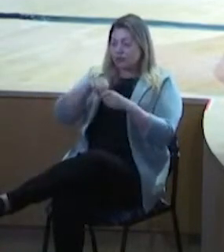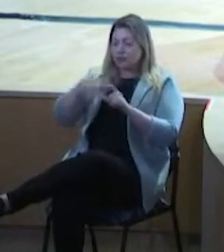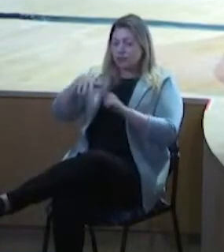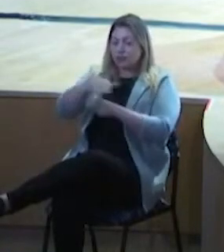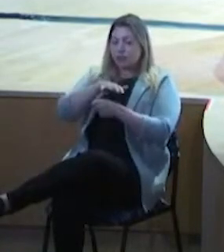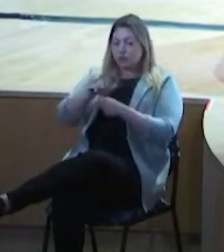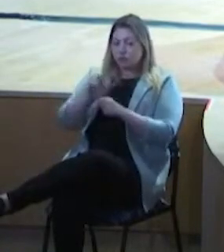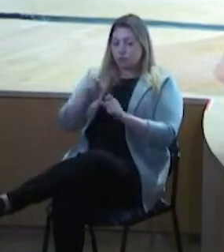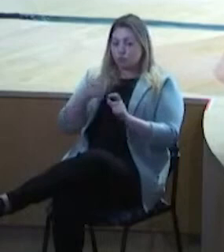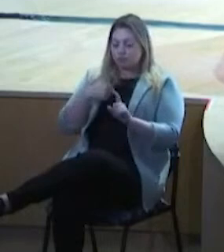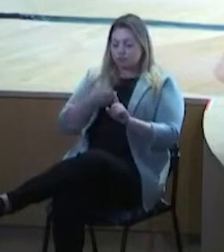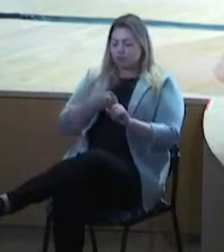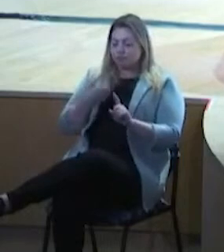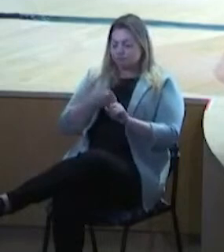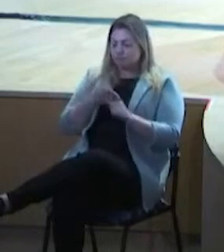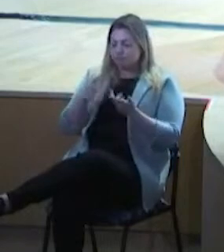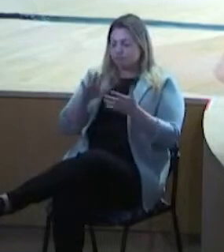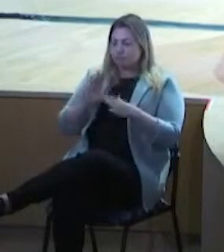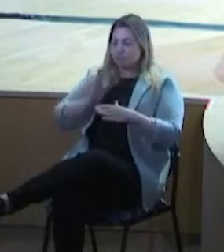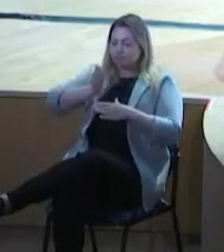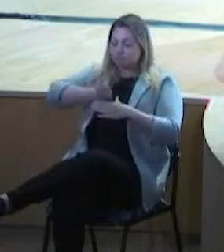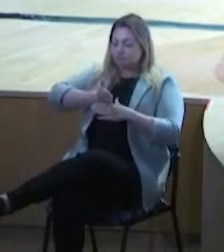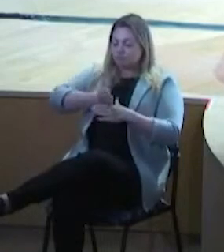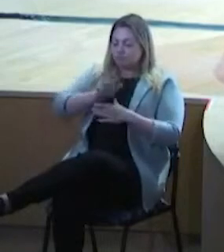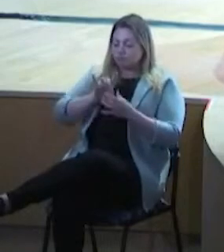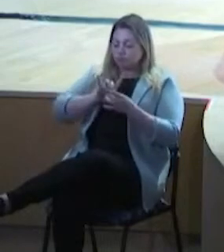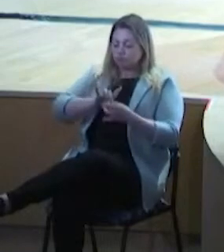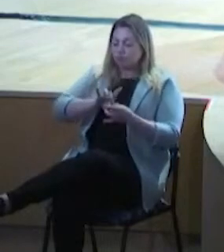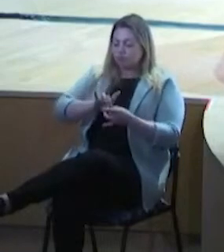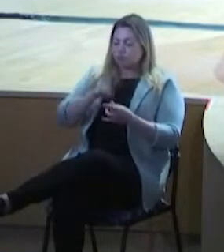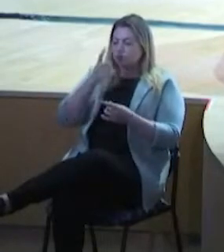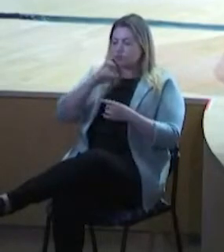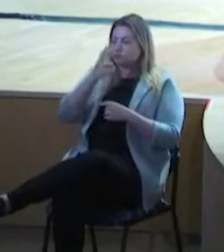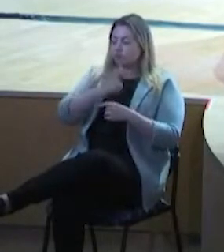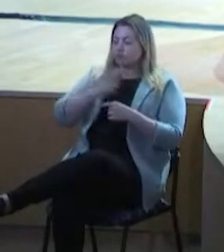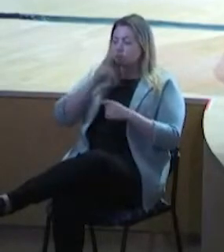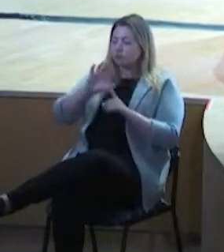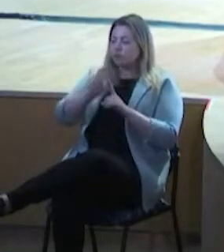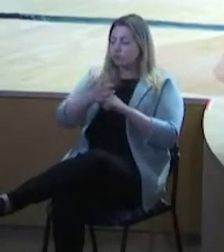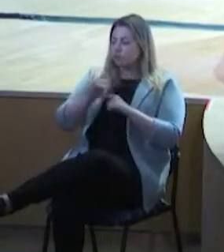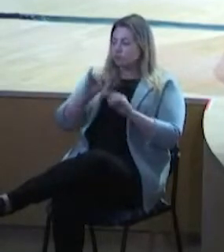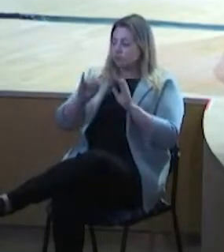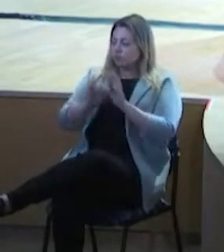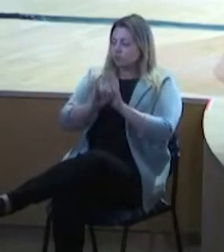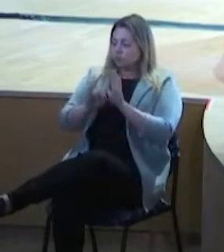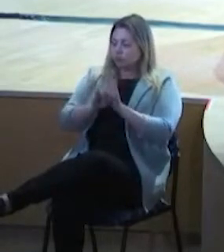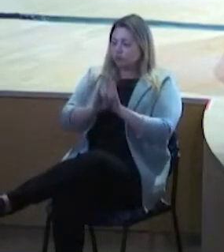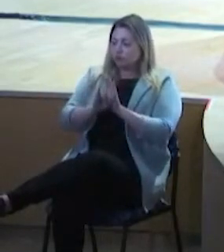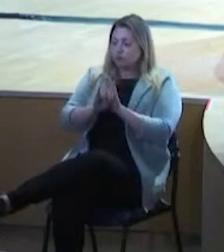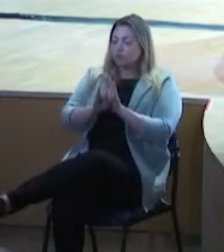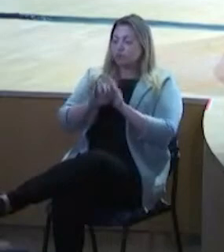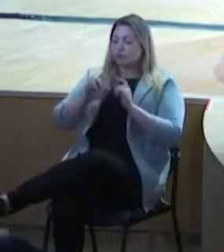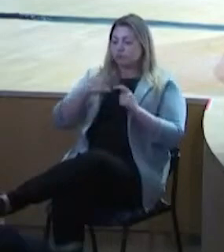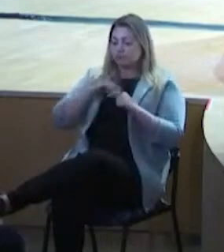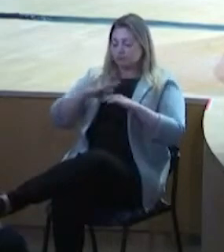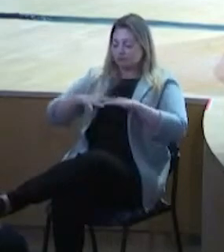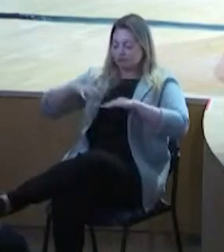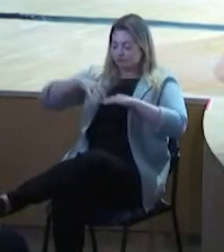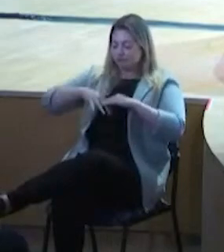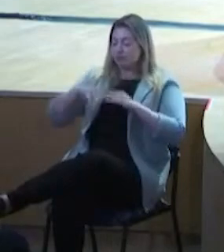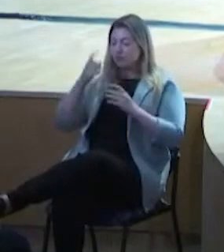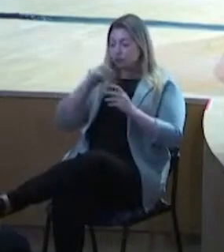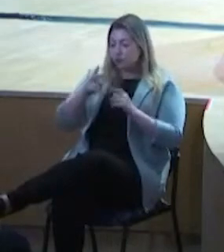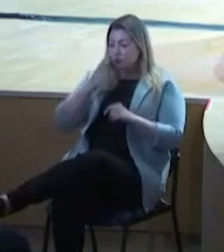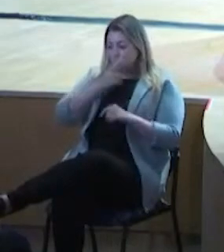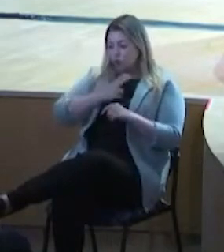from, kind of disrupting that connection of our Hawaiian cultural identity as the Native people of Hawaii. So,